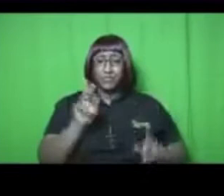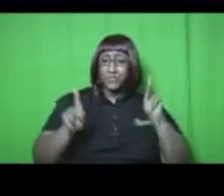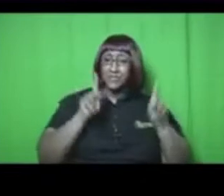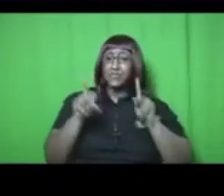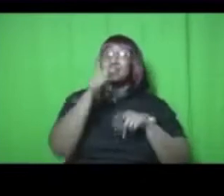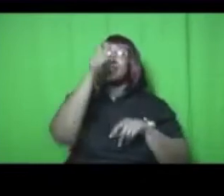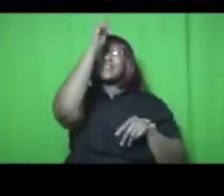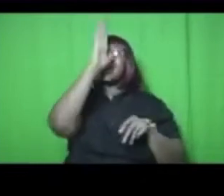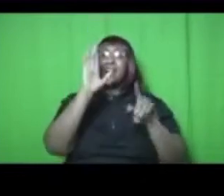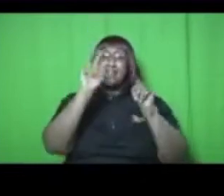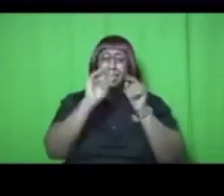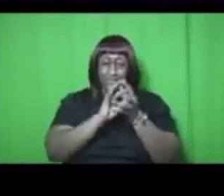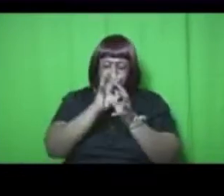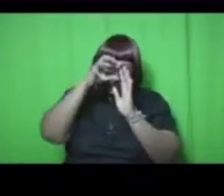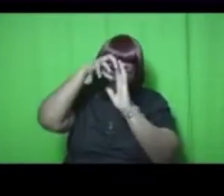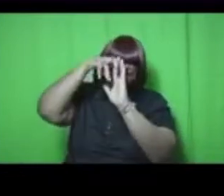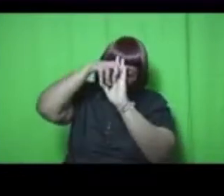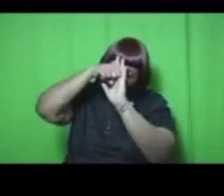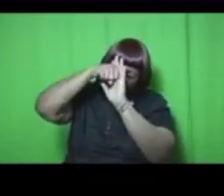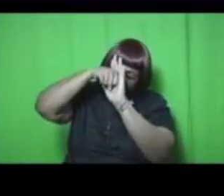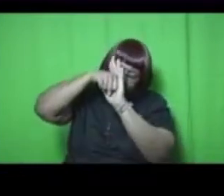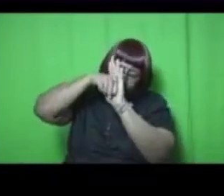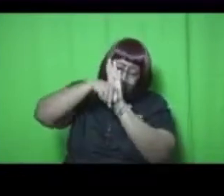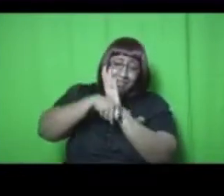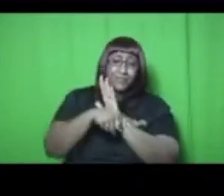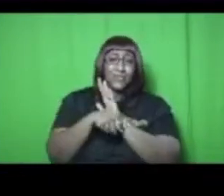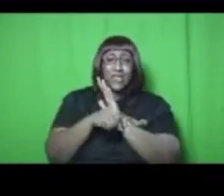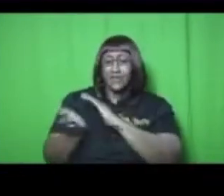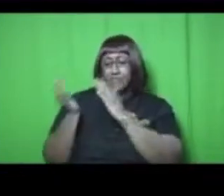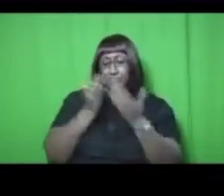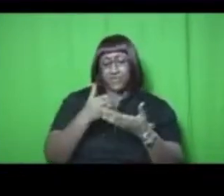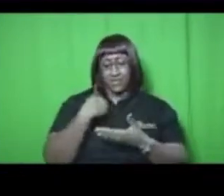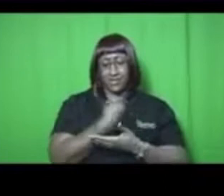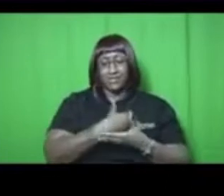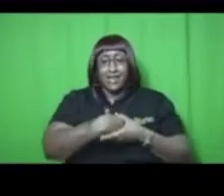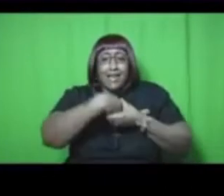that God has got to dig deep and bring us out of the ground.